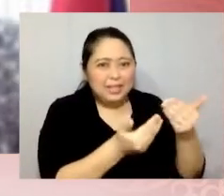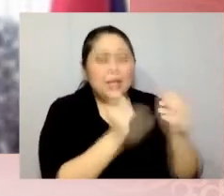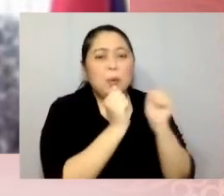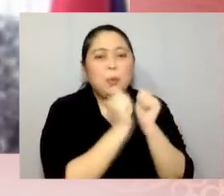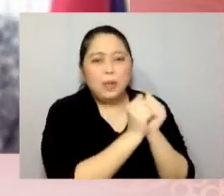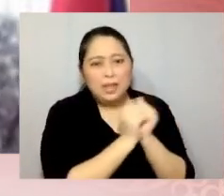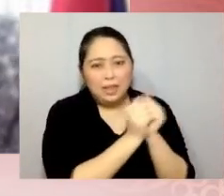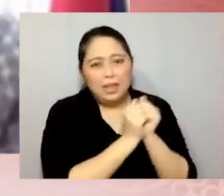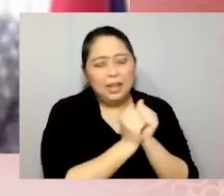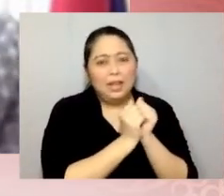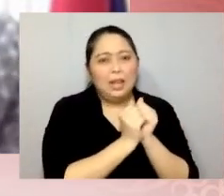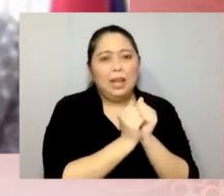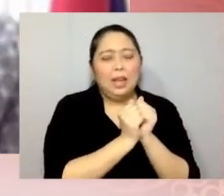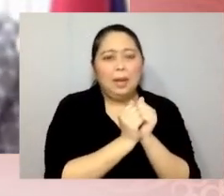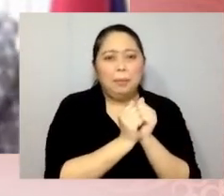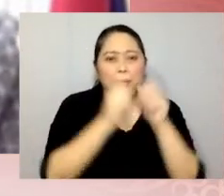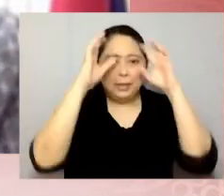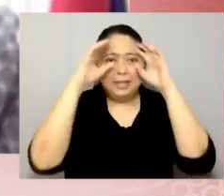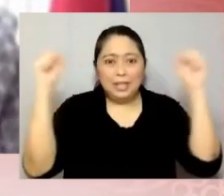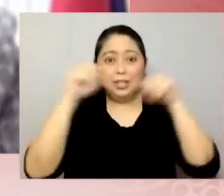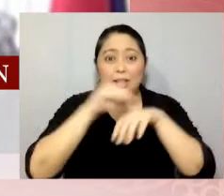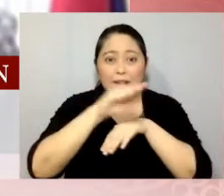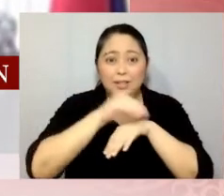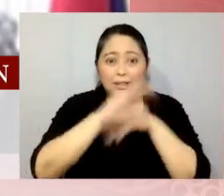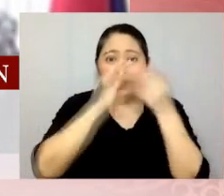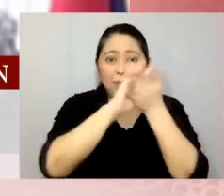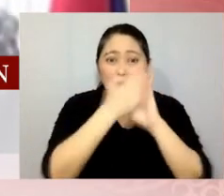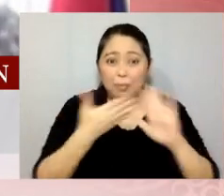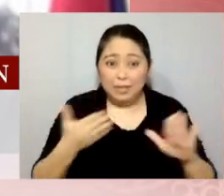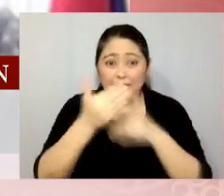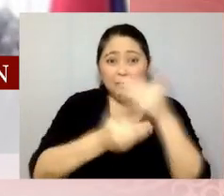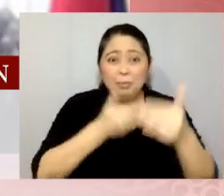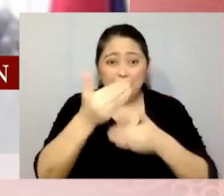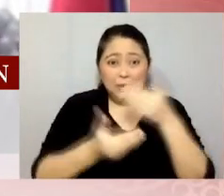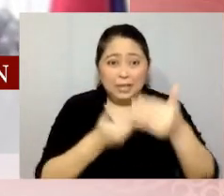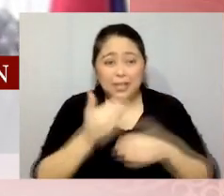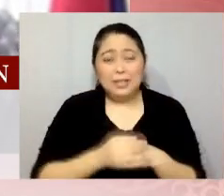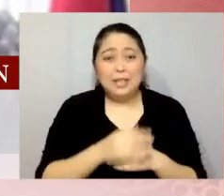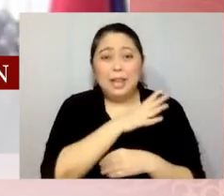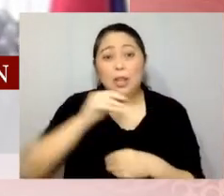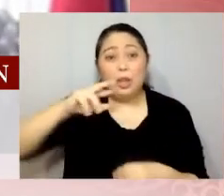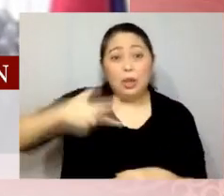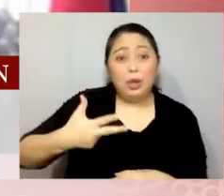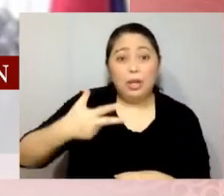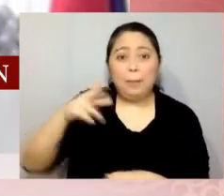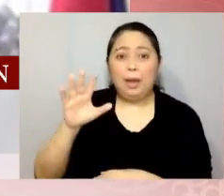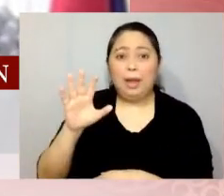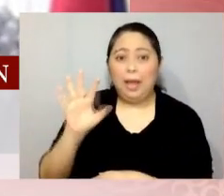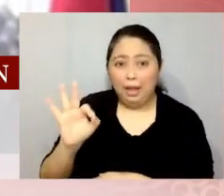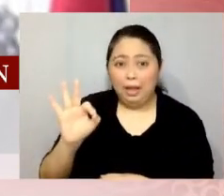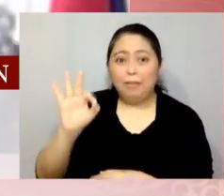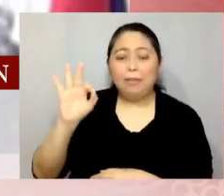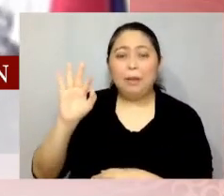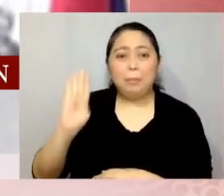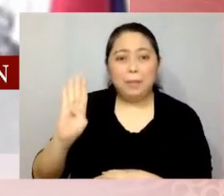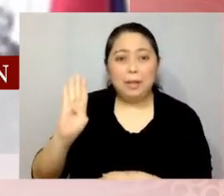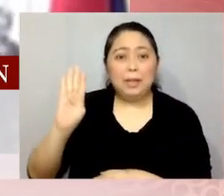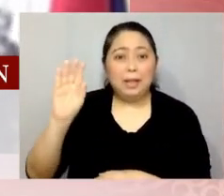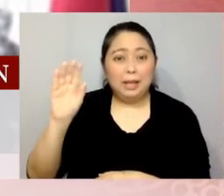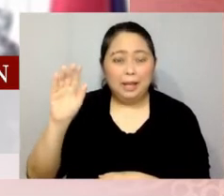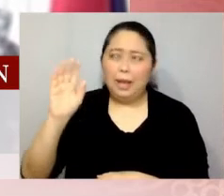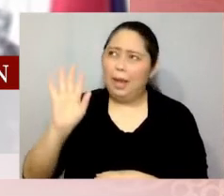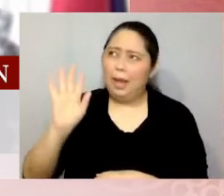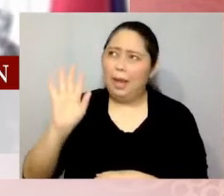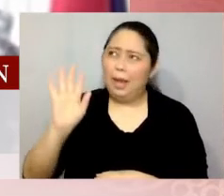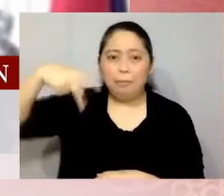Office of the Presidential Advisor and the peace process. And third, unlike the FTA, where the final peace agreement with the